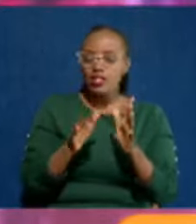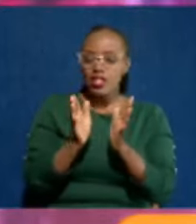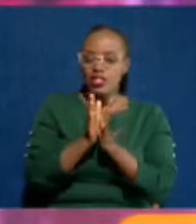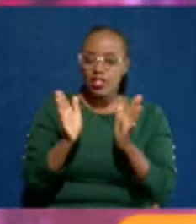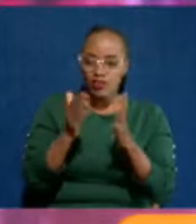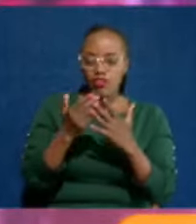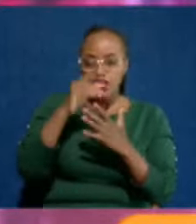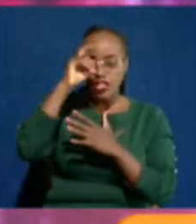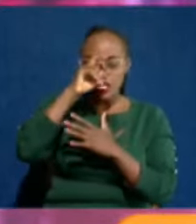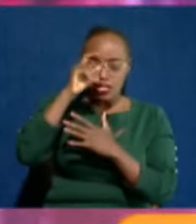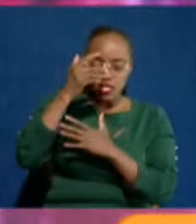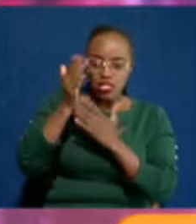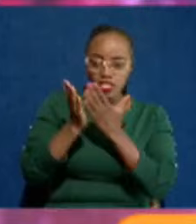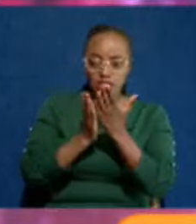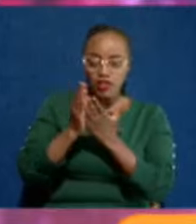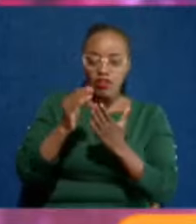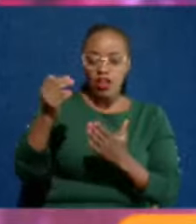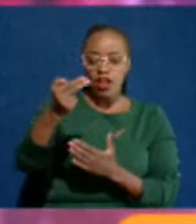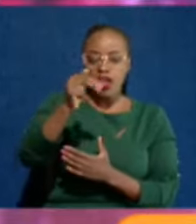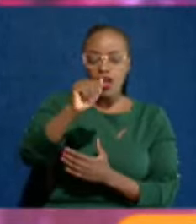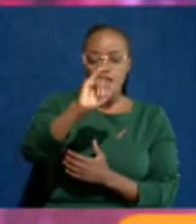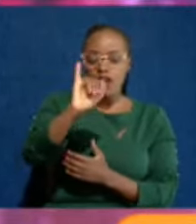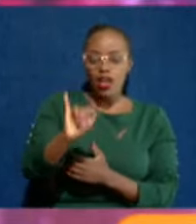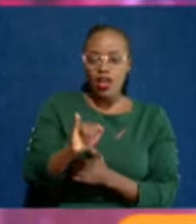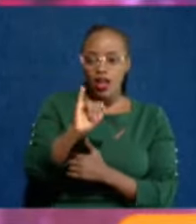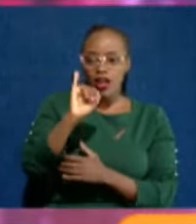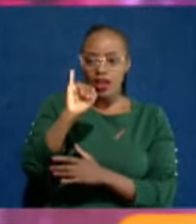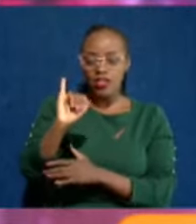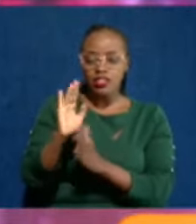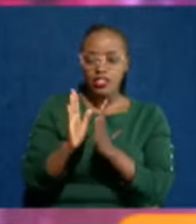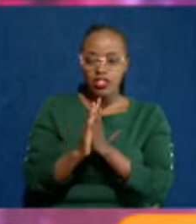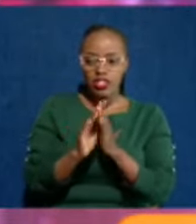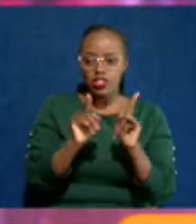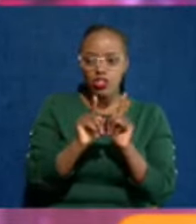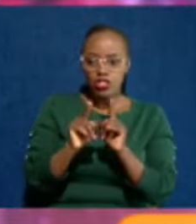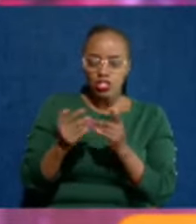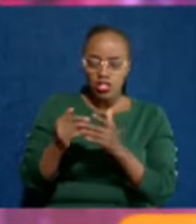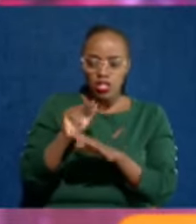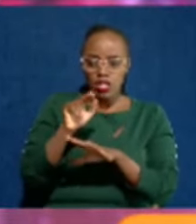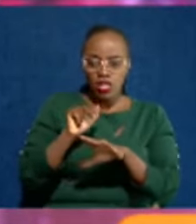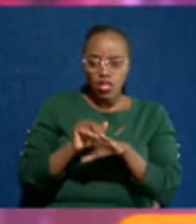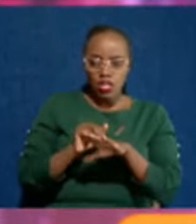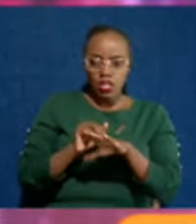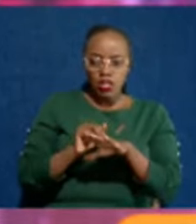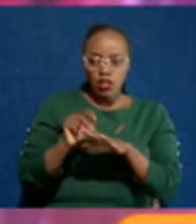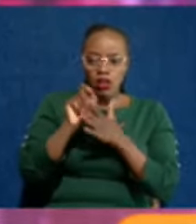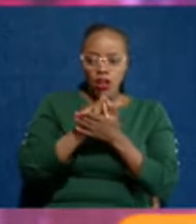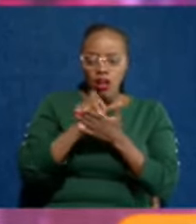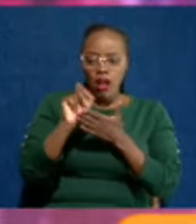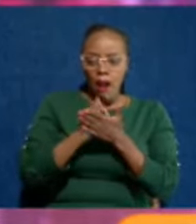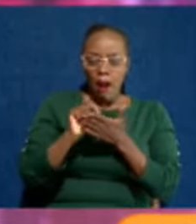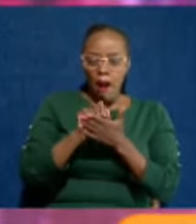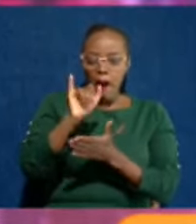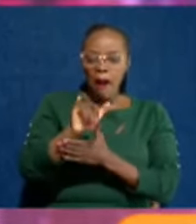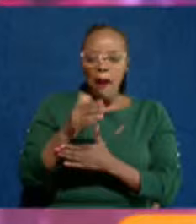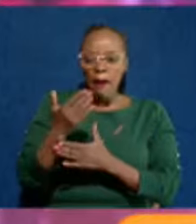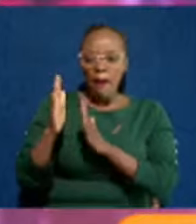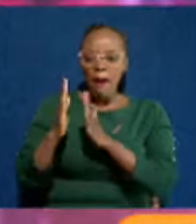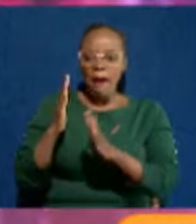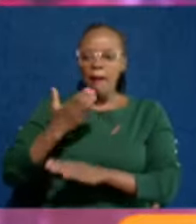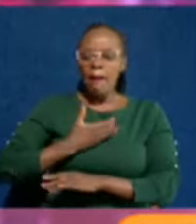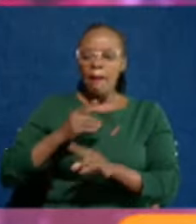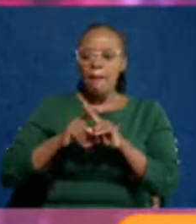Intelligence Service was still in office, Nuruddin Haji, but and also the national advisor on security matters, who's the secretary to that National Security Council.